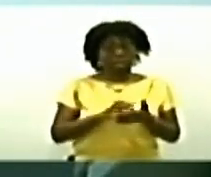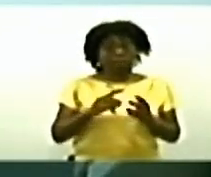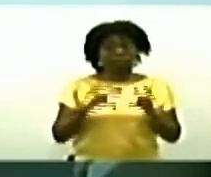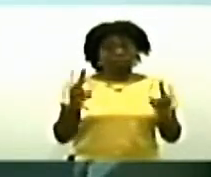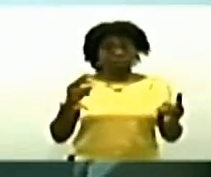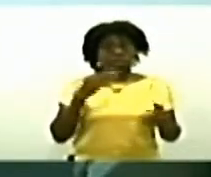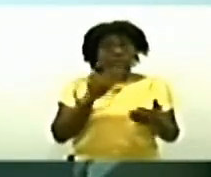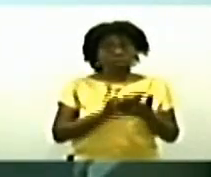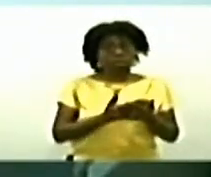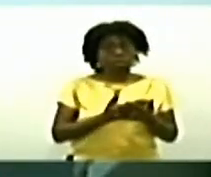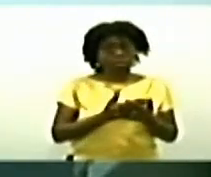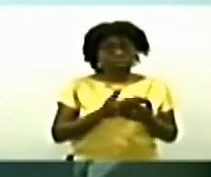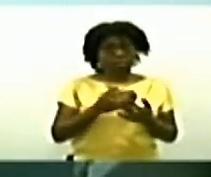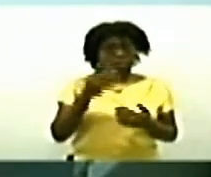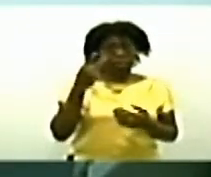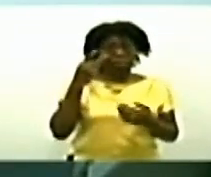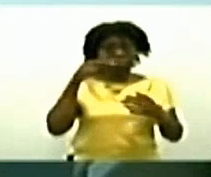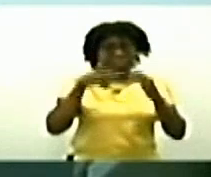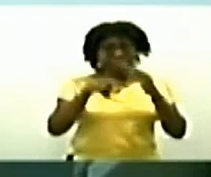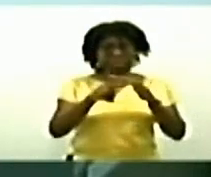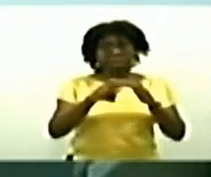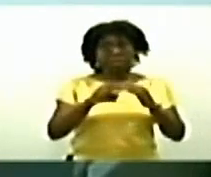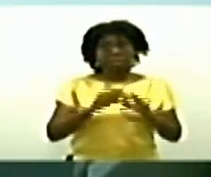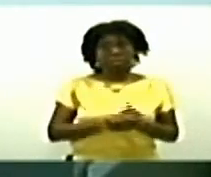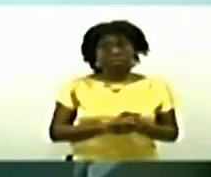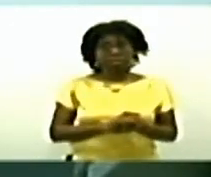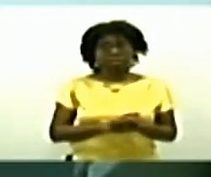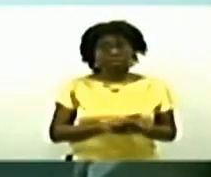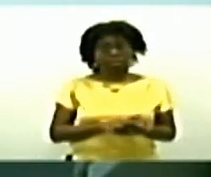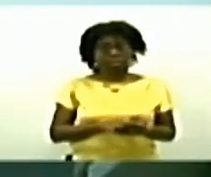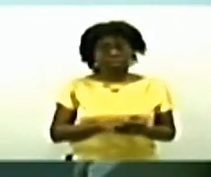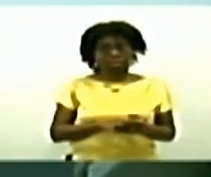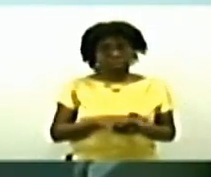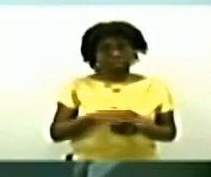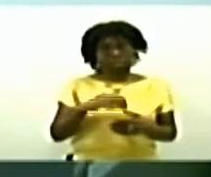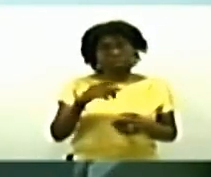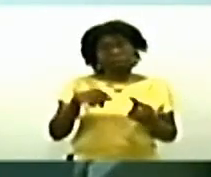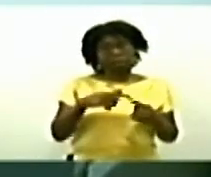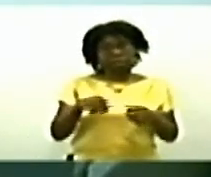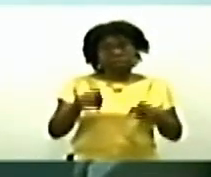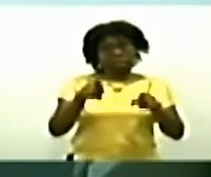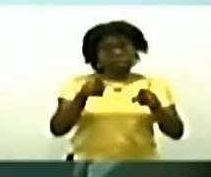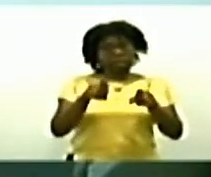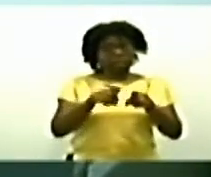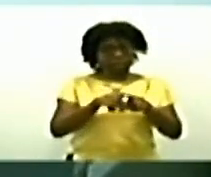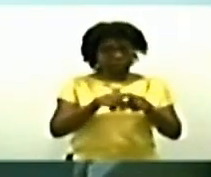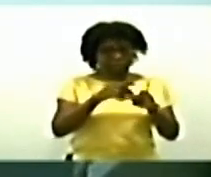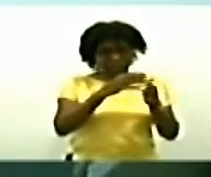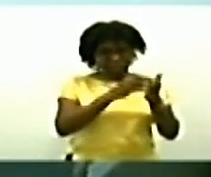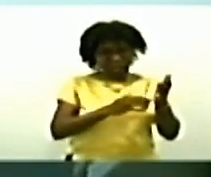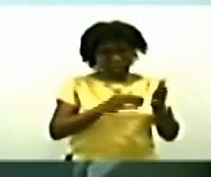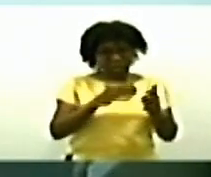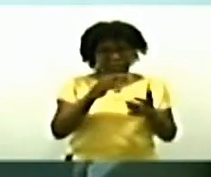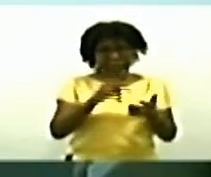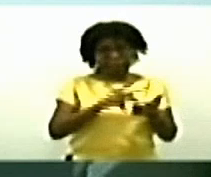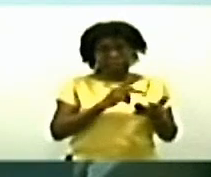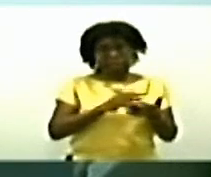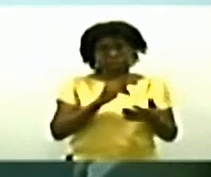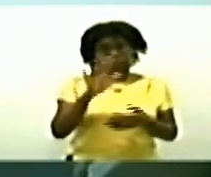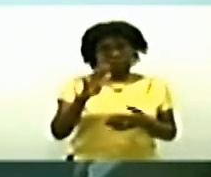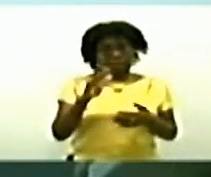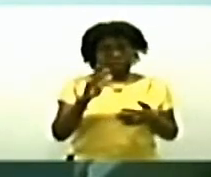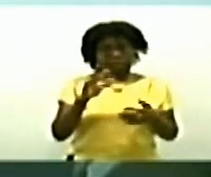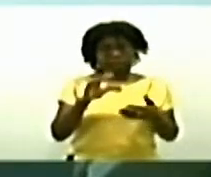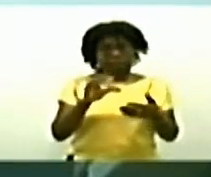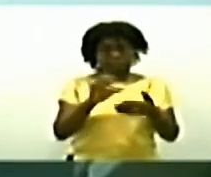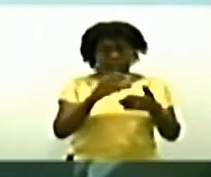insight. In relation to the same section, that's page 5, section 4,